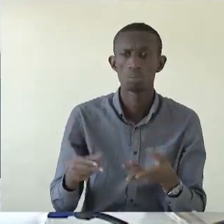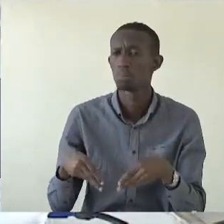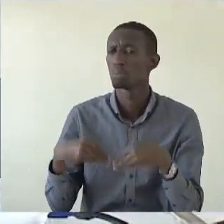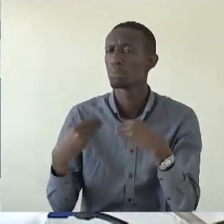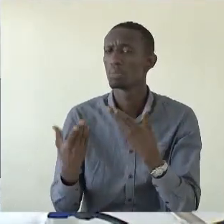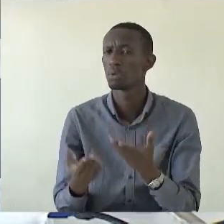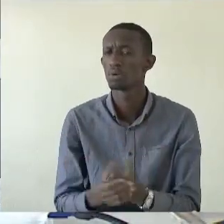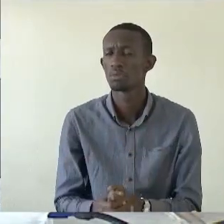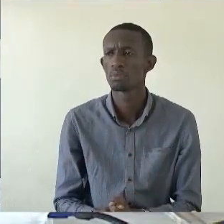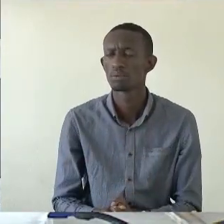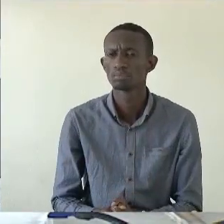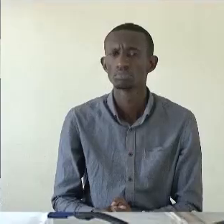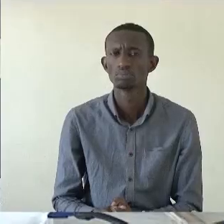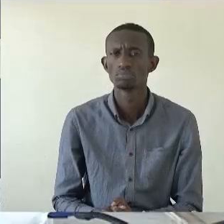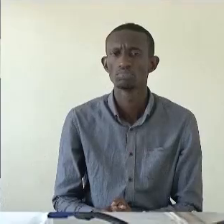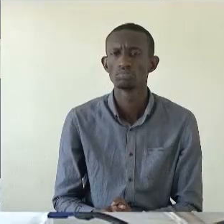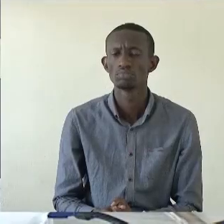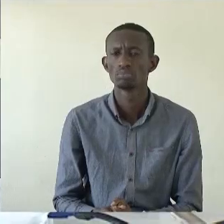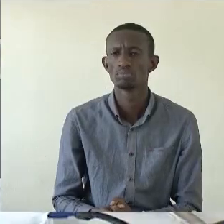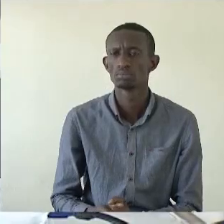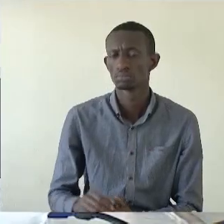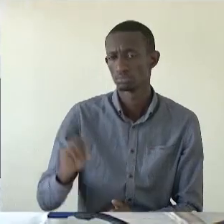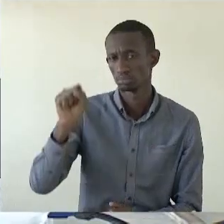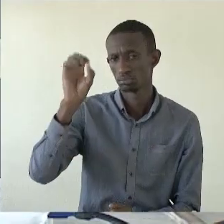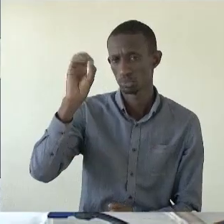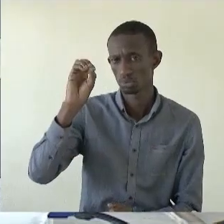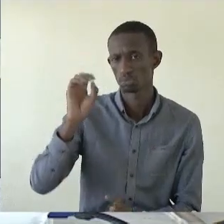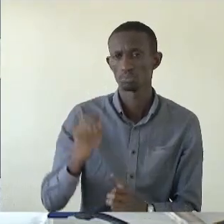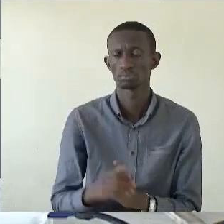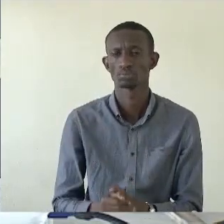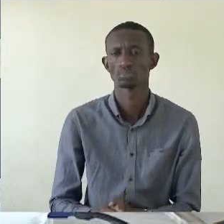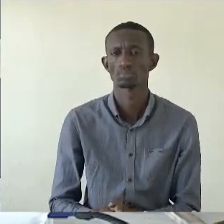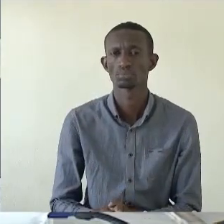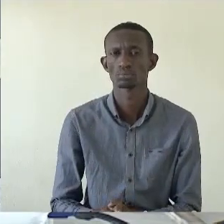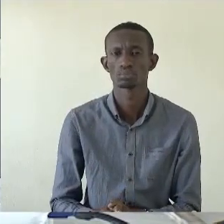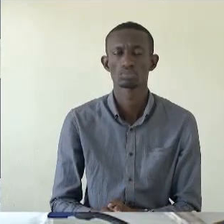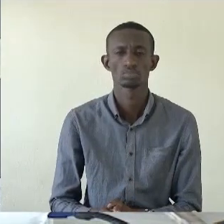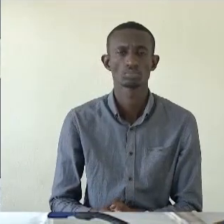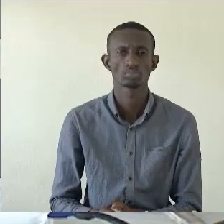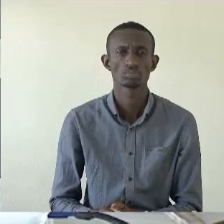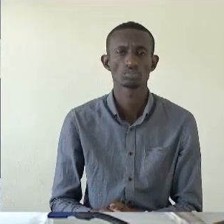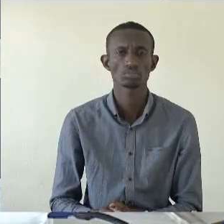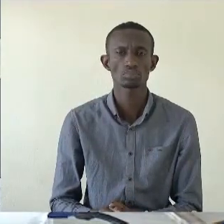one alone. We just leave the sulfur trioxide. Or